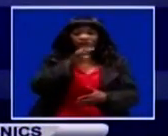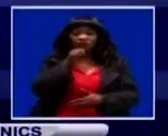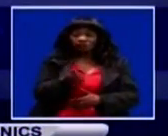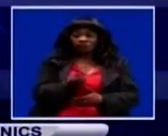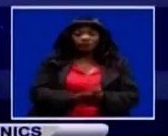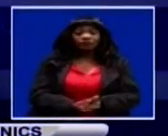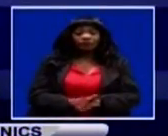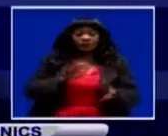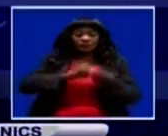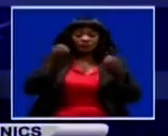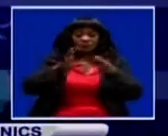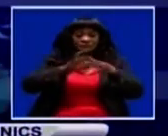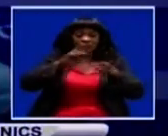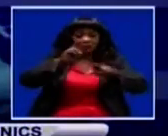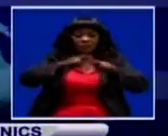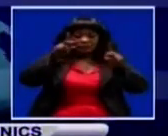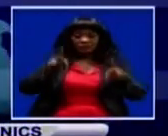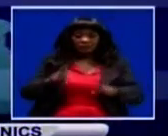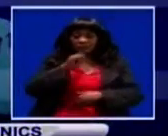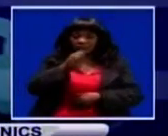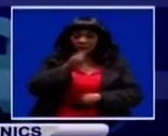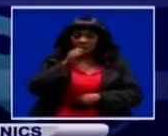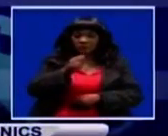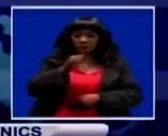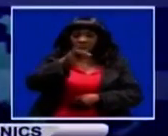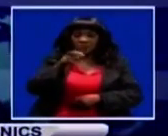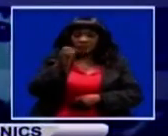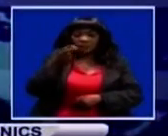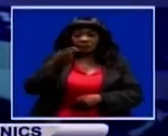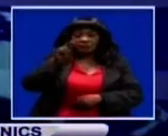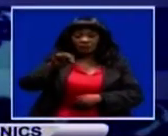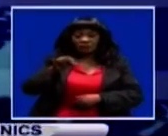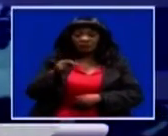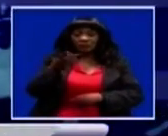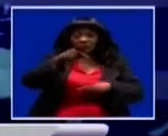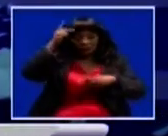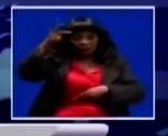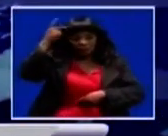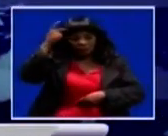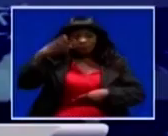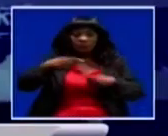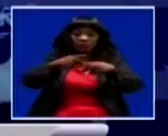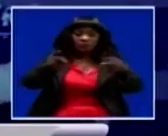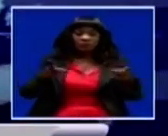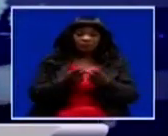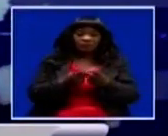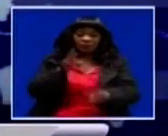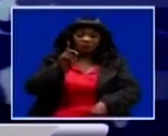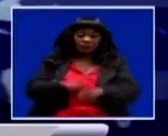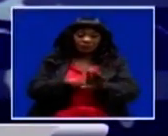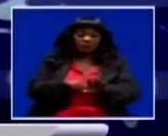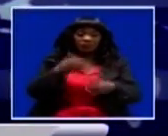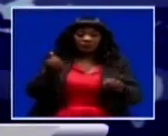ZCID. Opposition Alliance Chairperson for Media, Sean Tembo, says the 12 political parties have only suspended